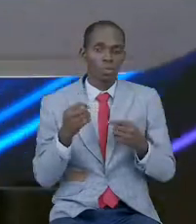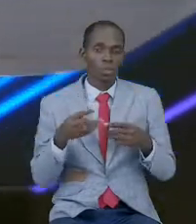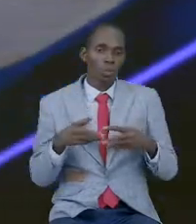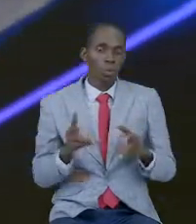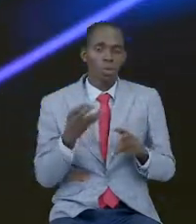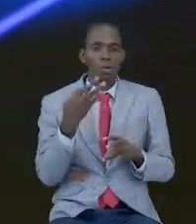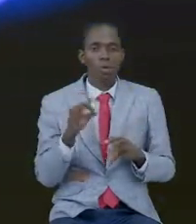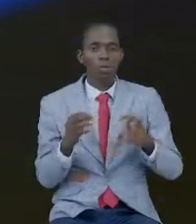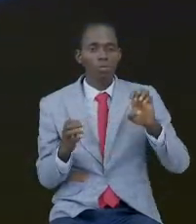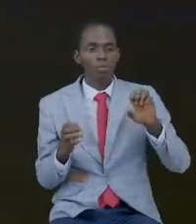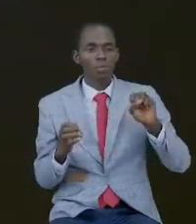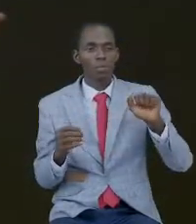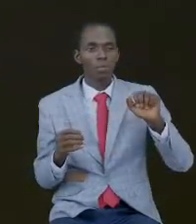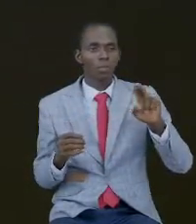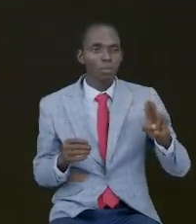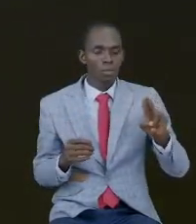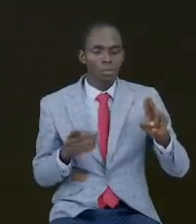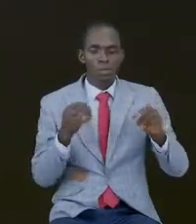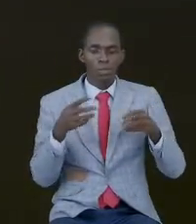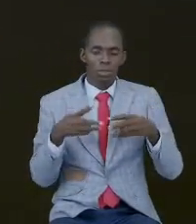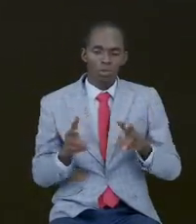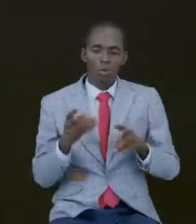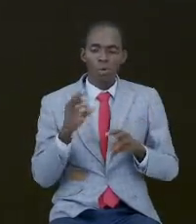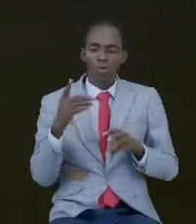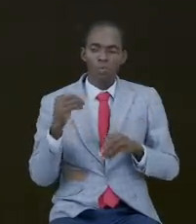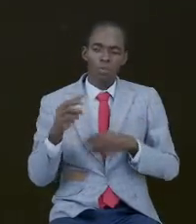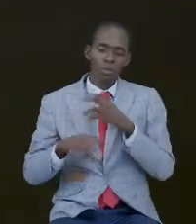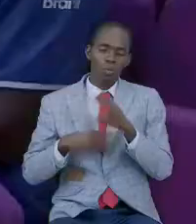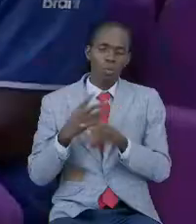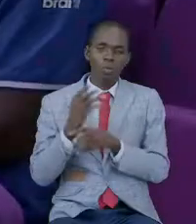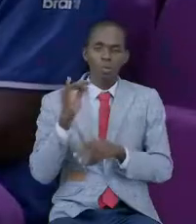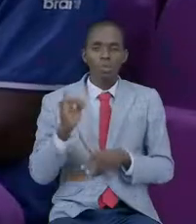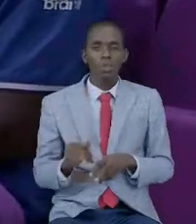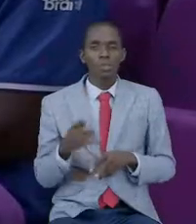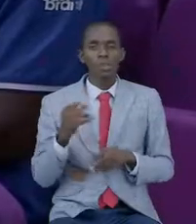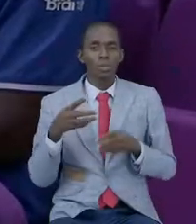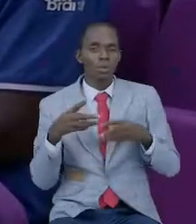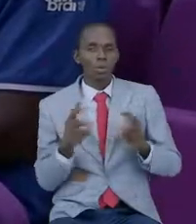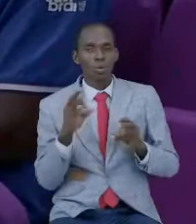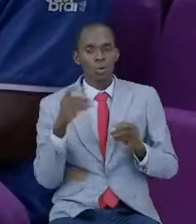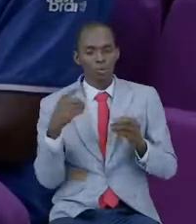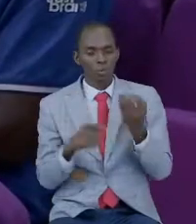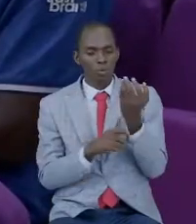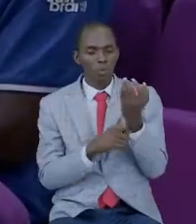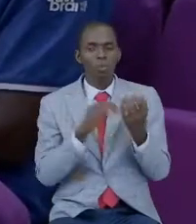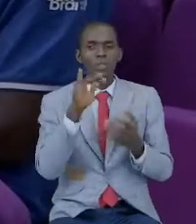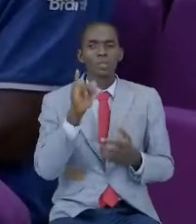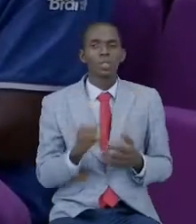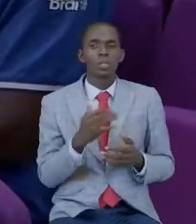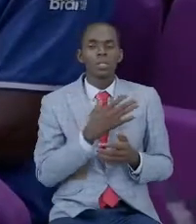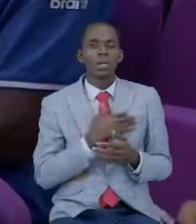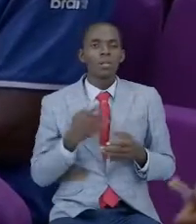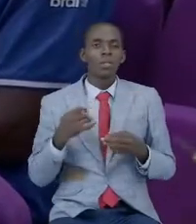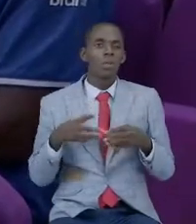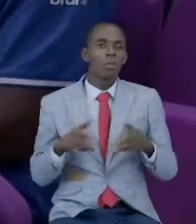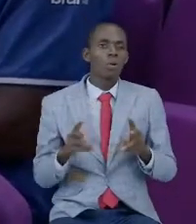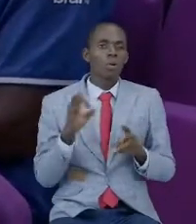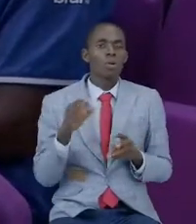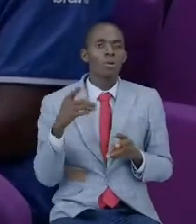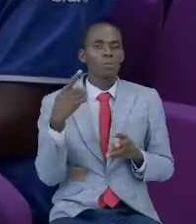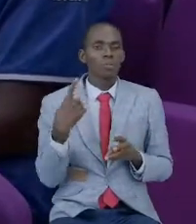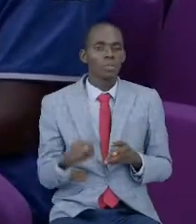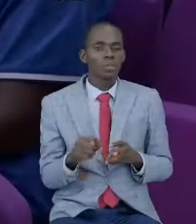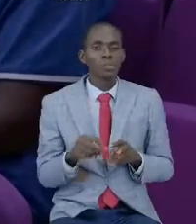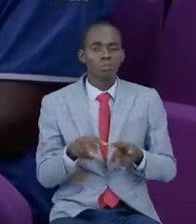Esau, the way of the carnal, the way of the fleshly, and the way of the